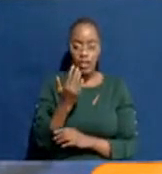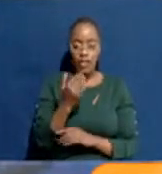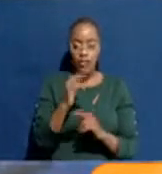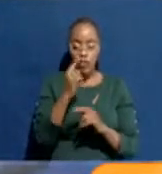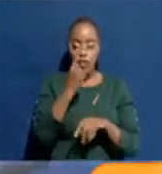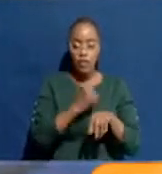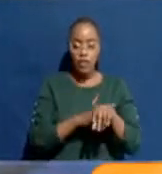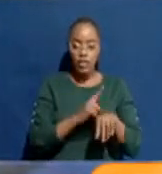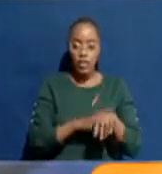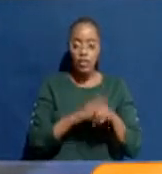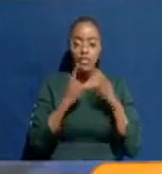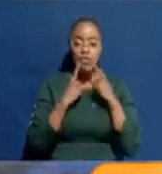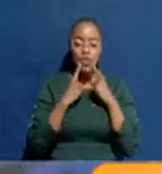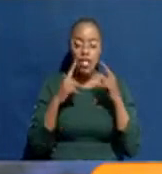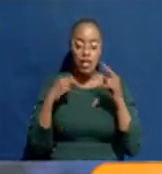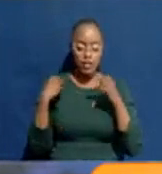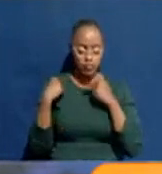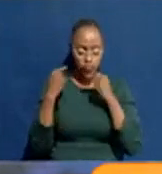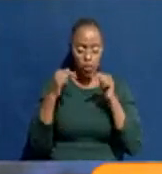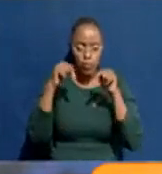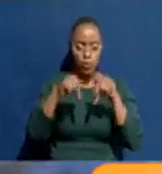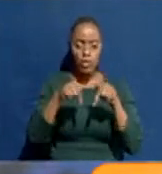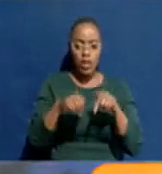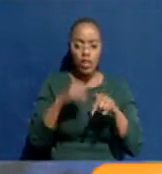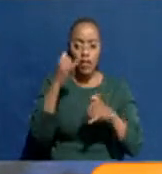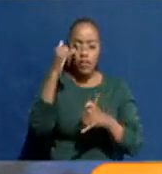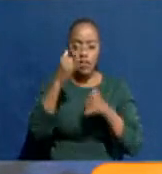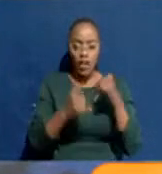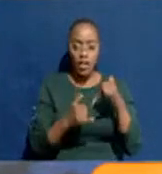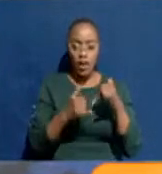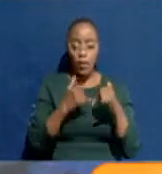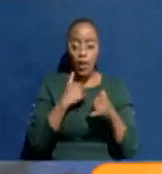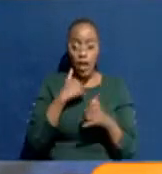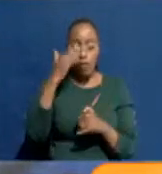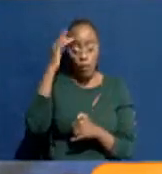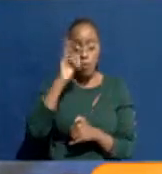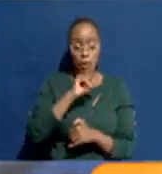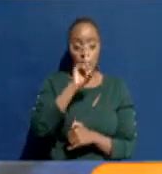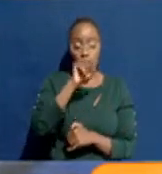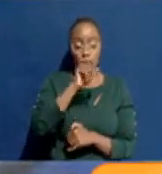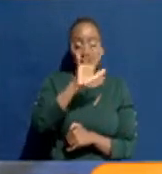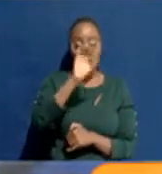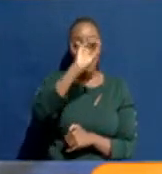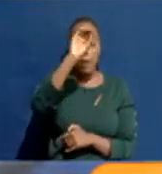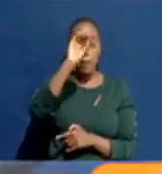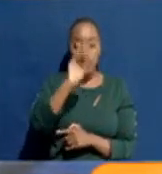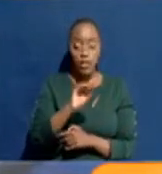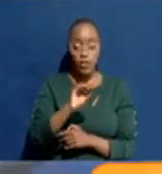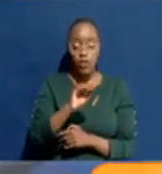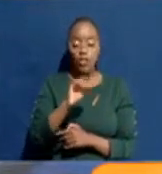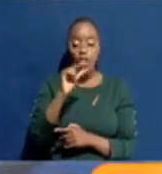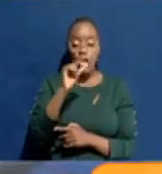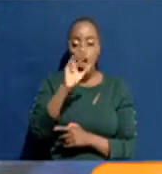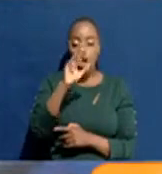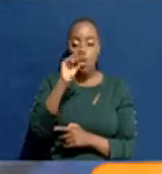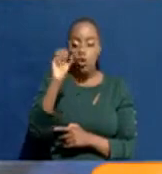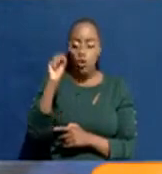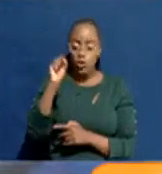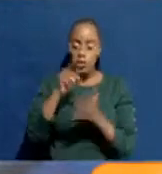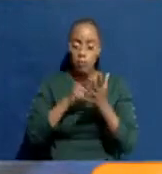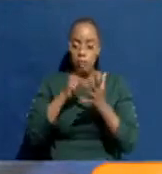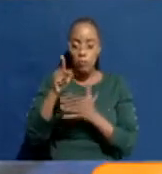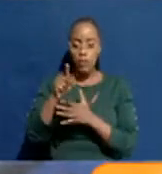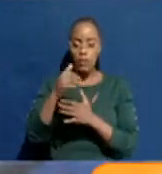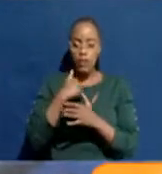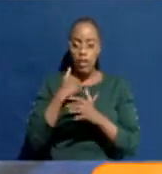first time it was announced to today, when finally we got to learn that it's 1.5% of gross pay, has been quite significant.